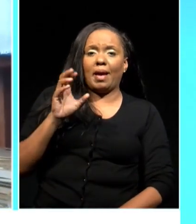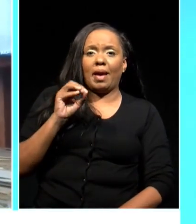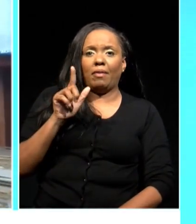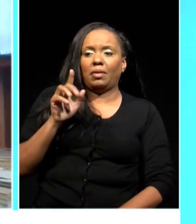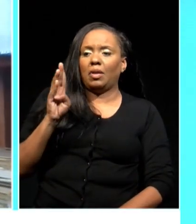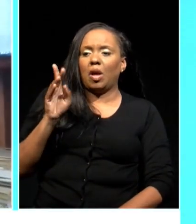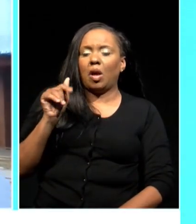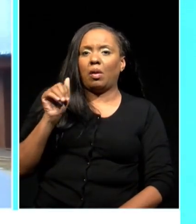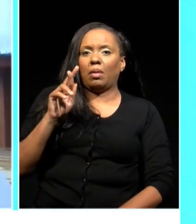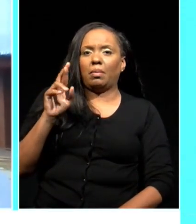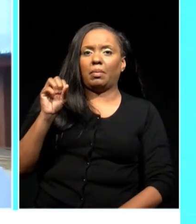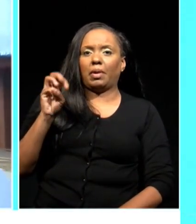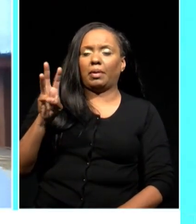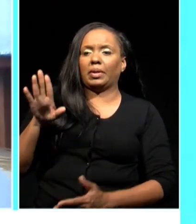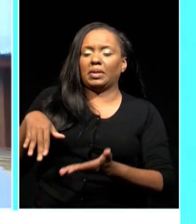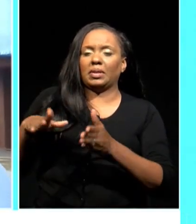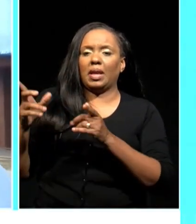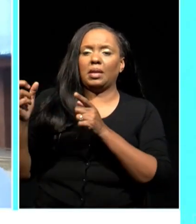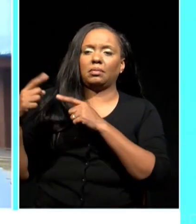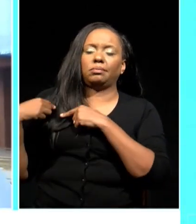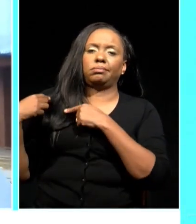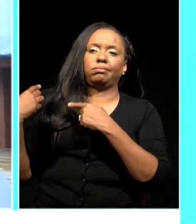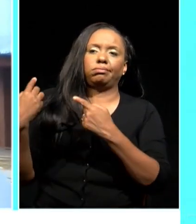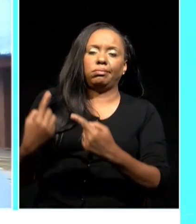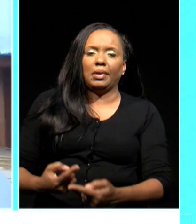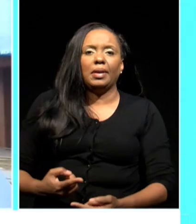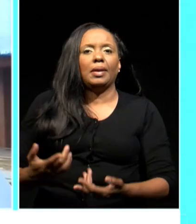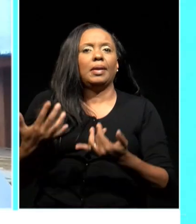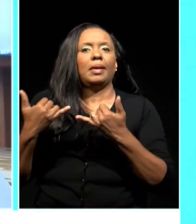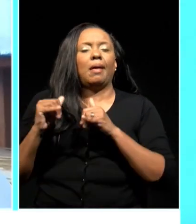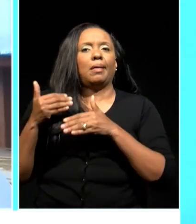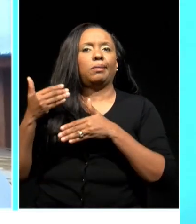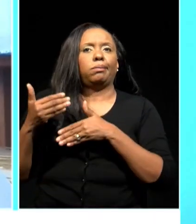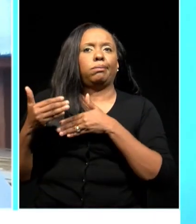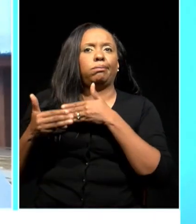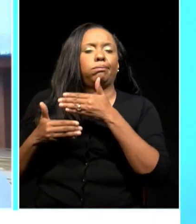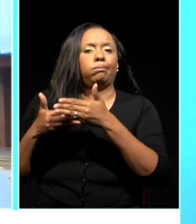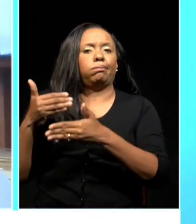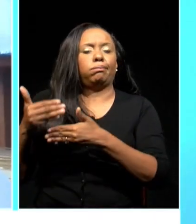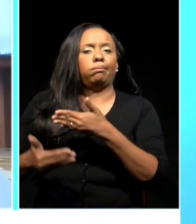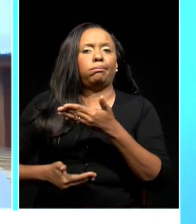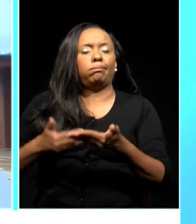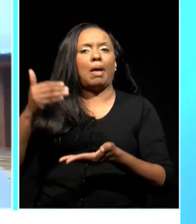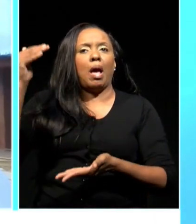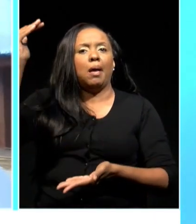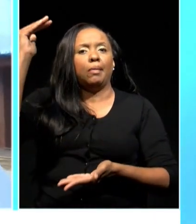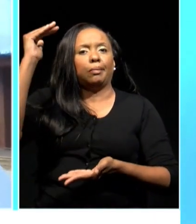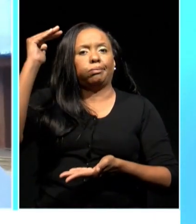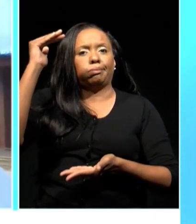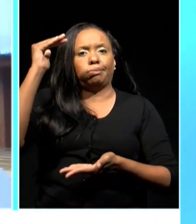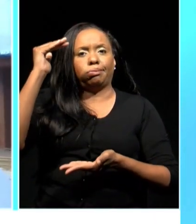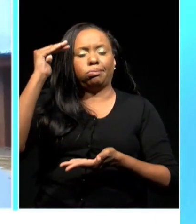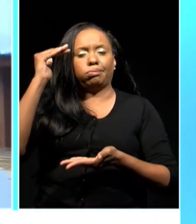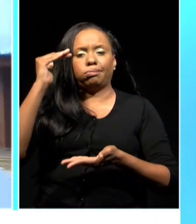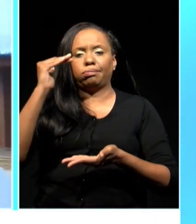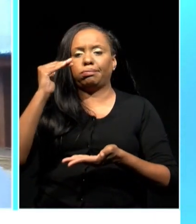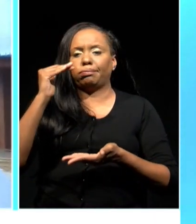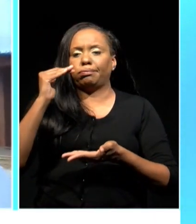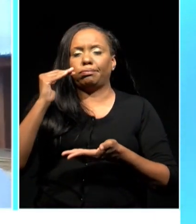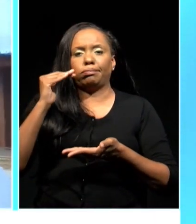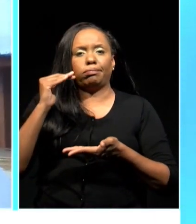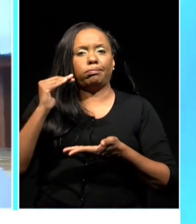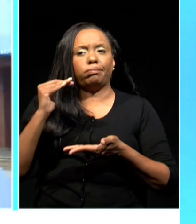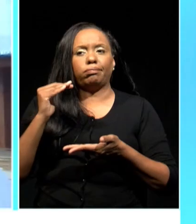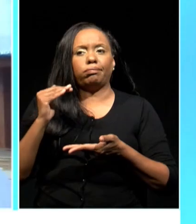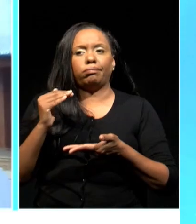and 2018, then it is a progression. It is a progression to an almost a conclusion that says